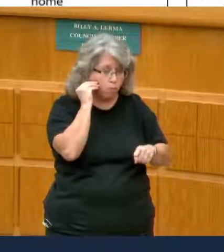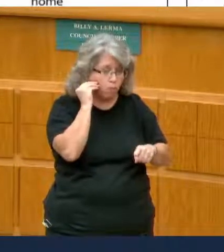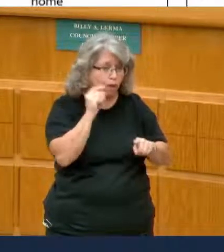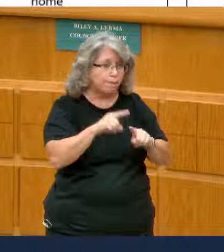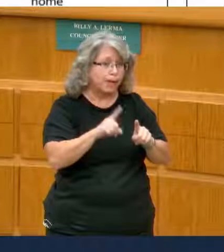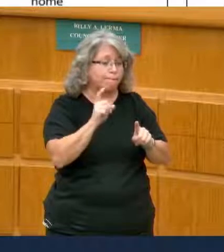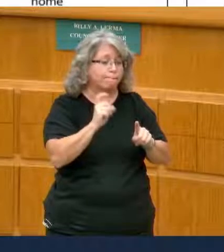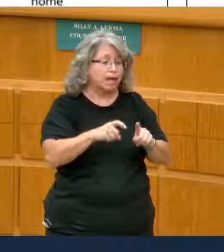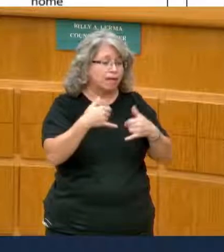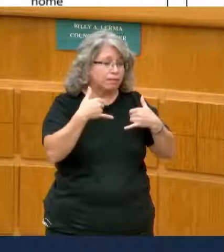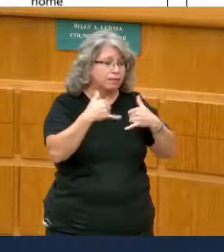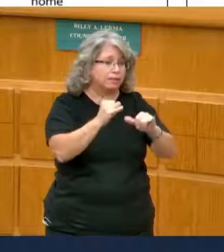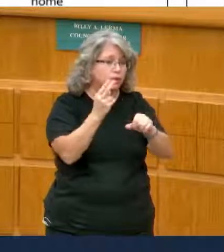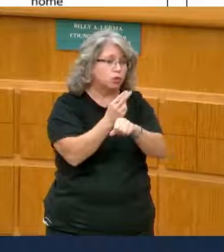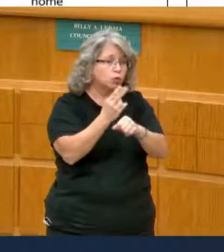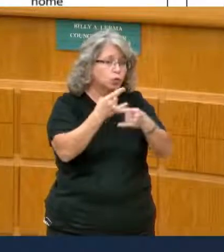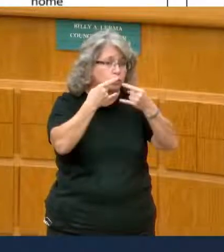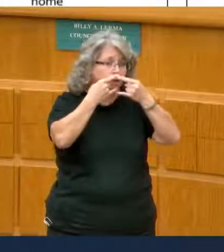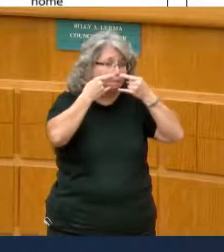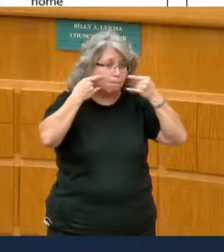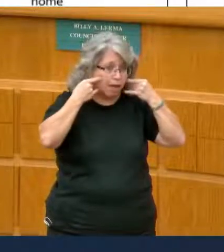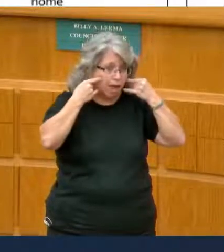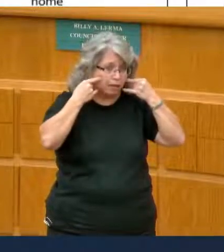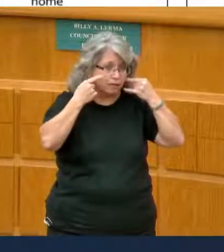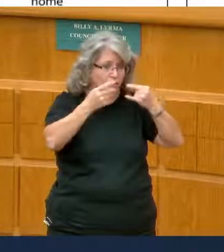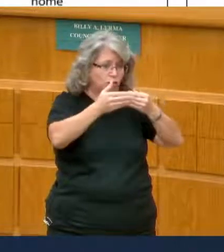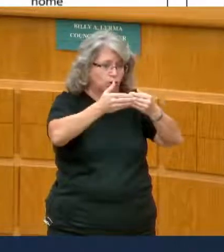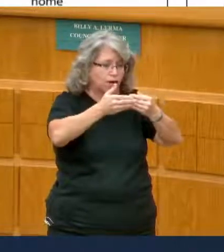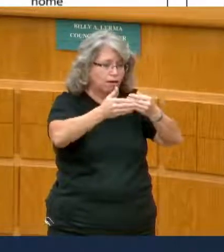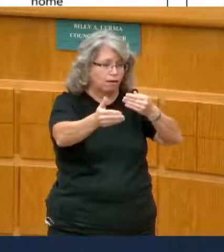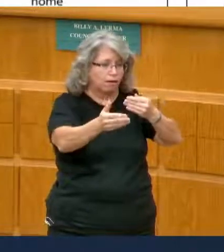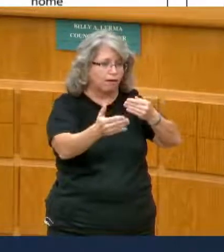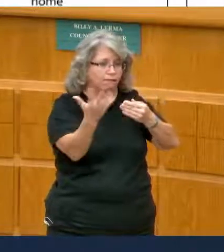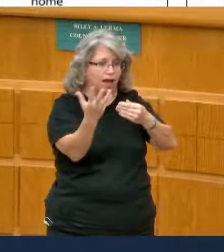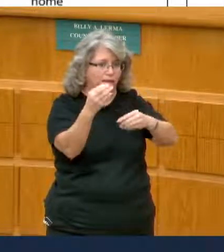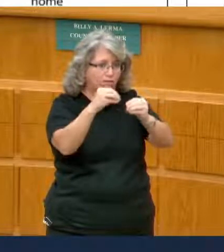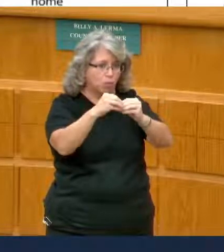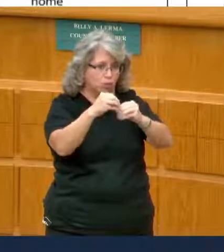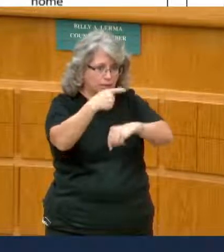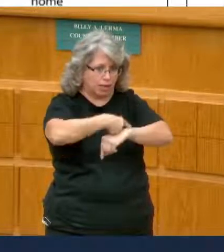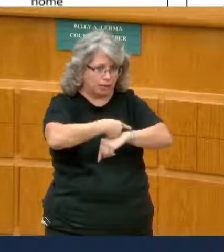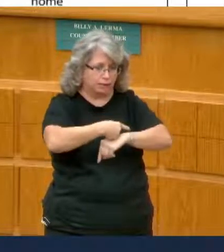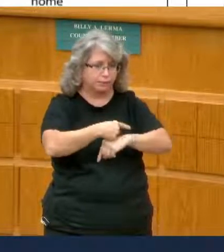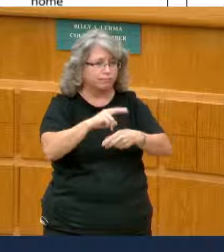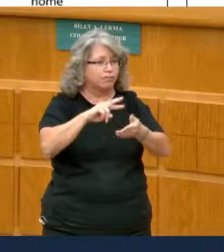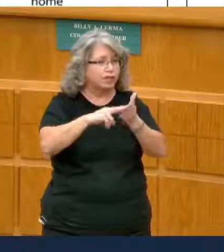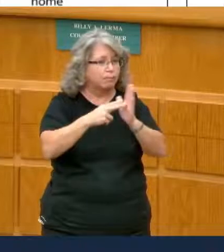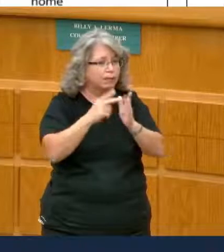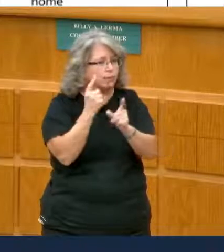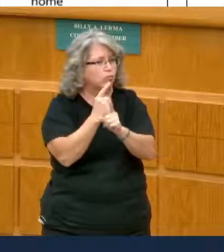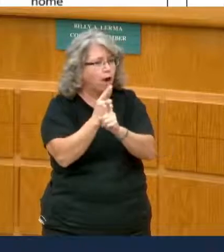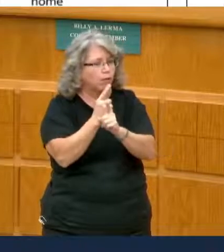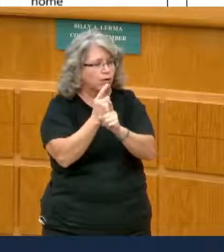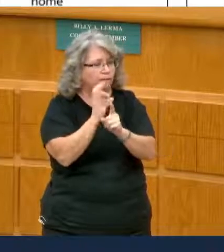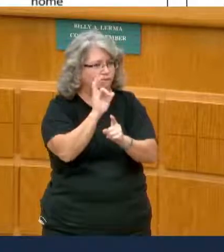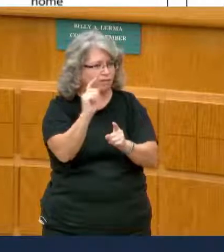days. And when they say wear a mask, they mean a properly fitted mask over your nose and mouth.